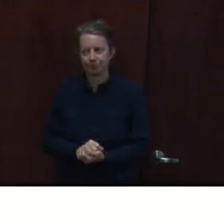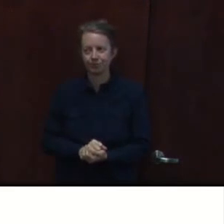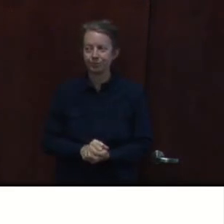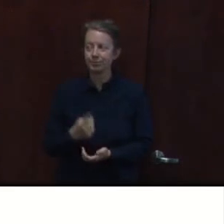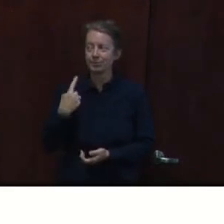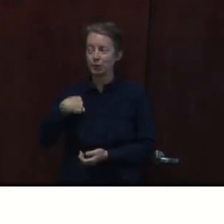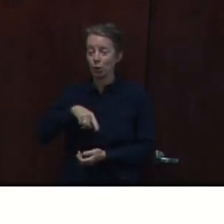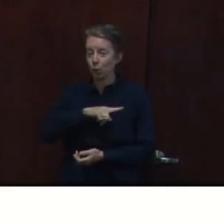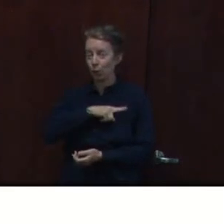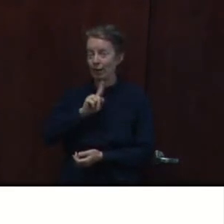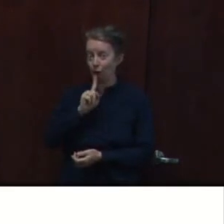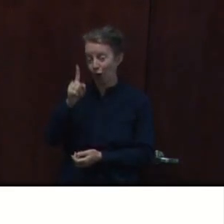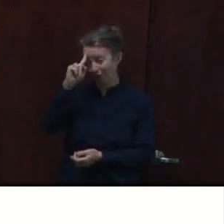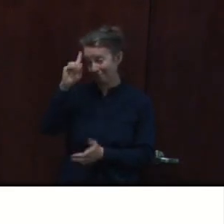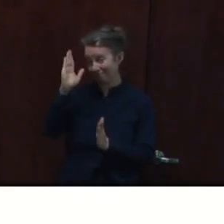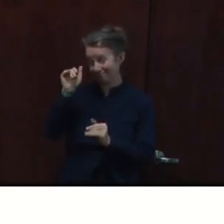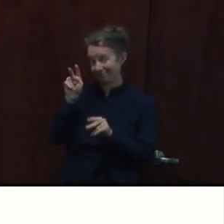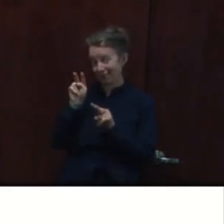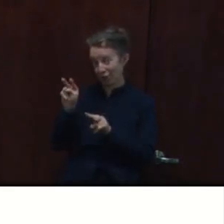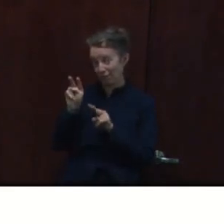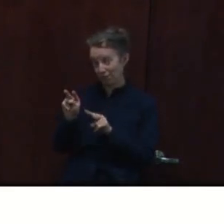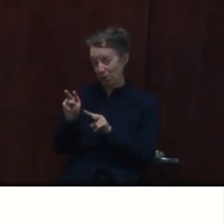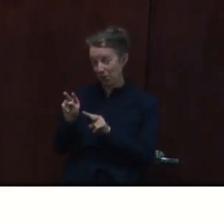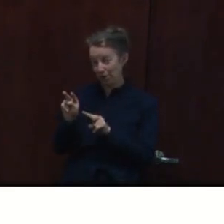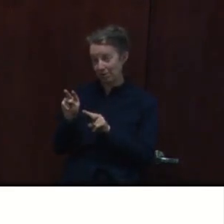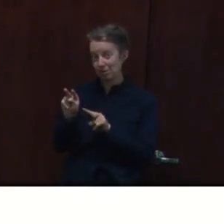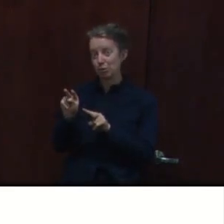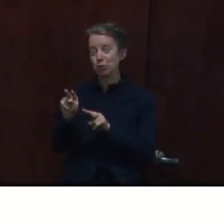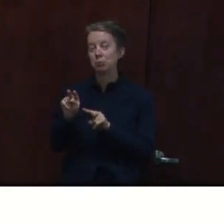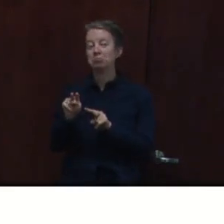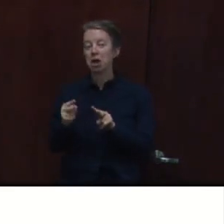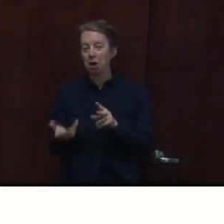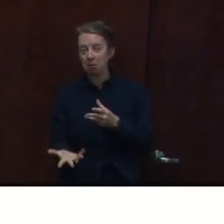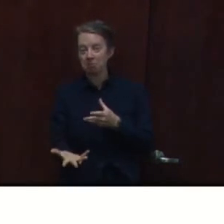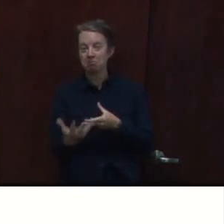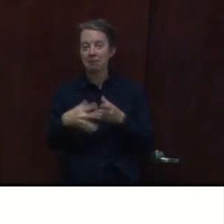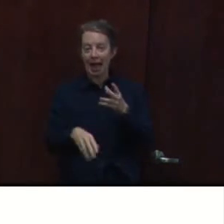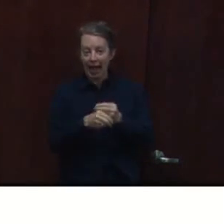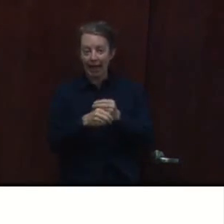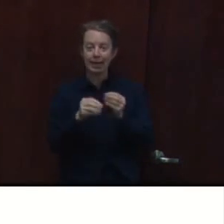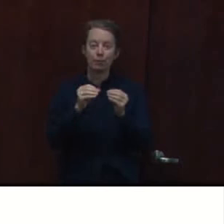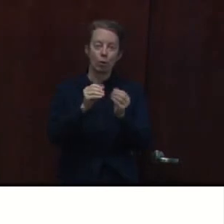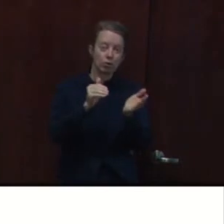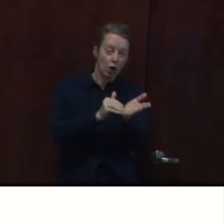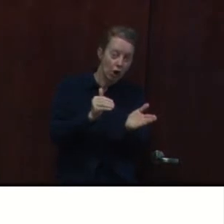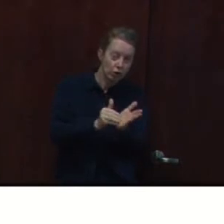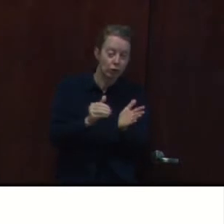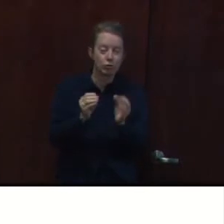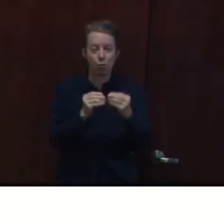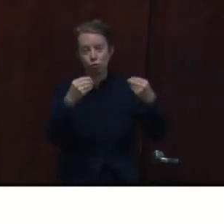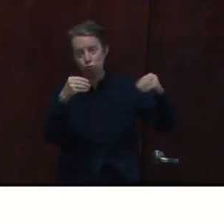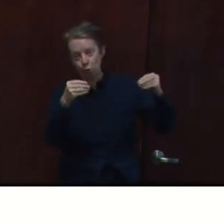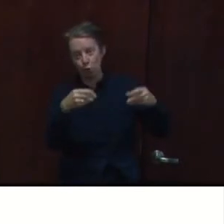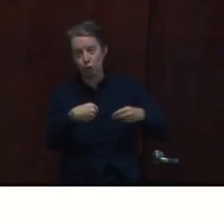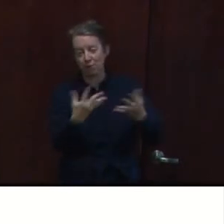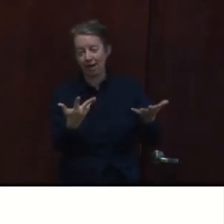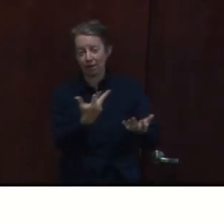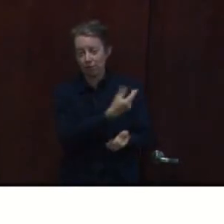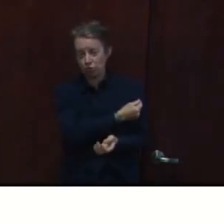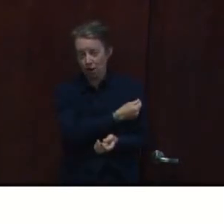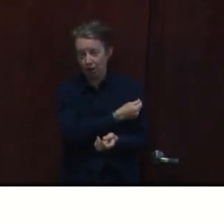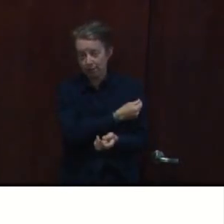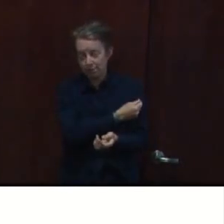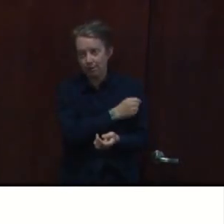forward to kind of bringing out the full capabilities of the community through these partnerships, and that's the